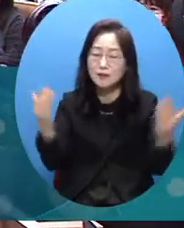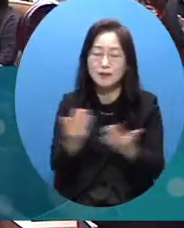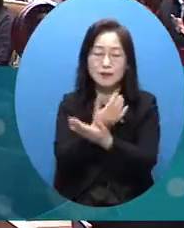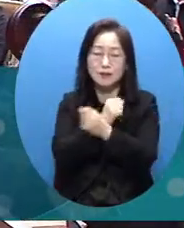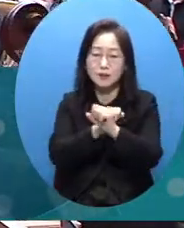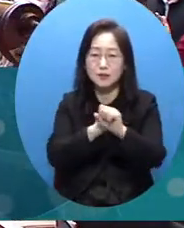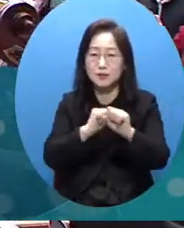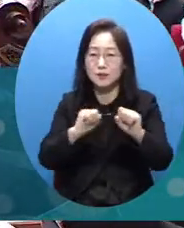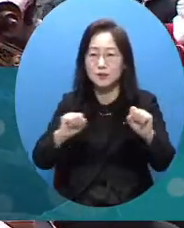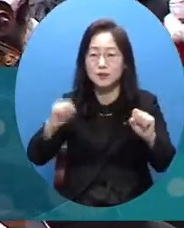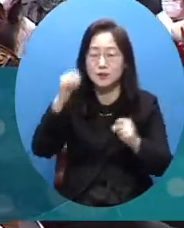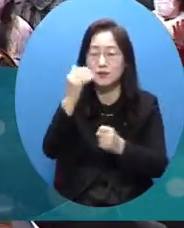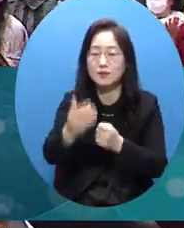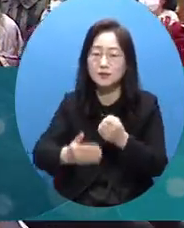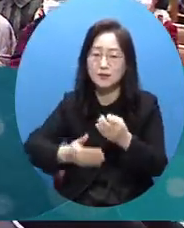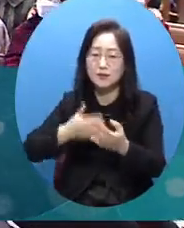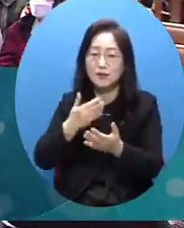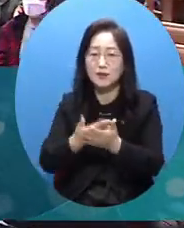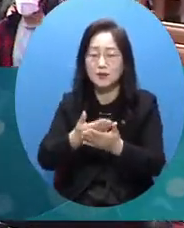foreign